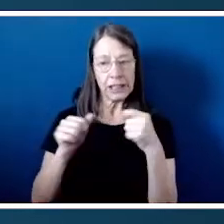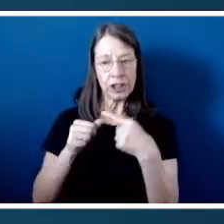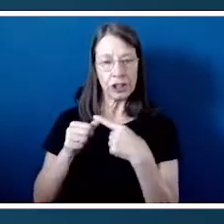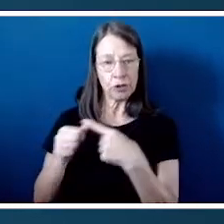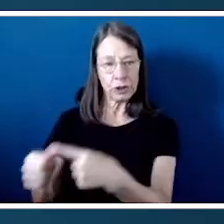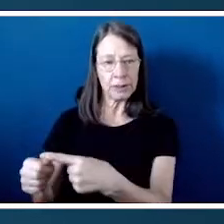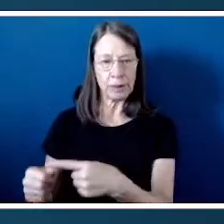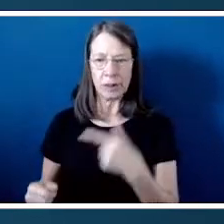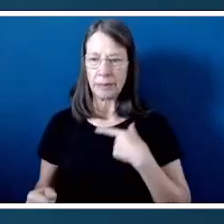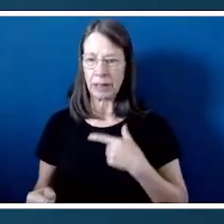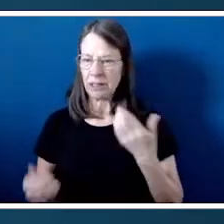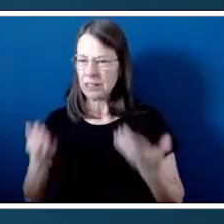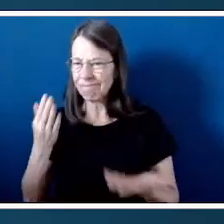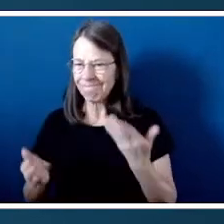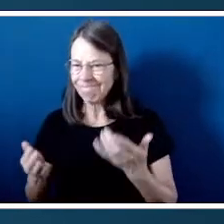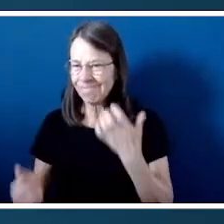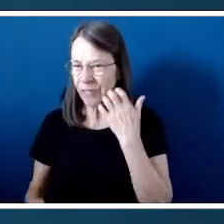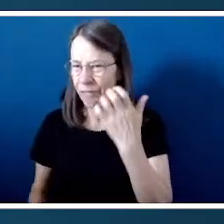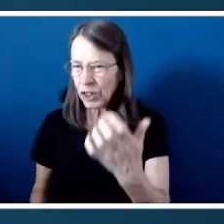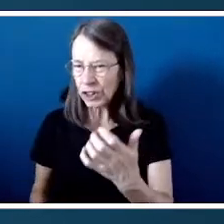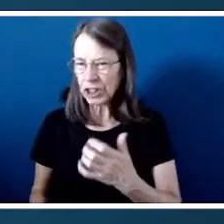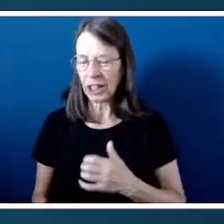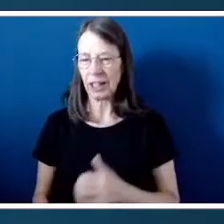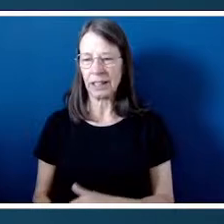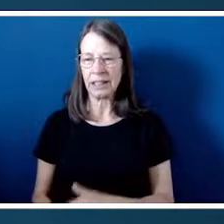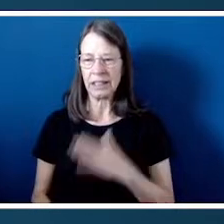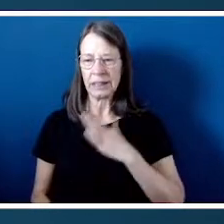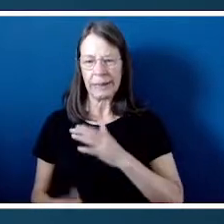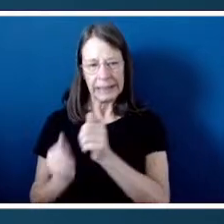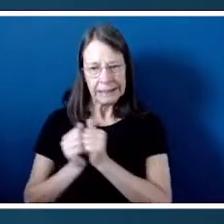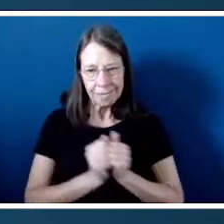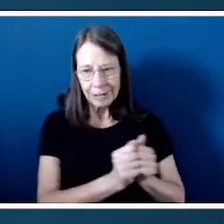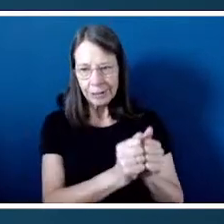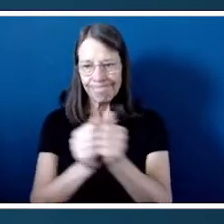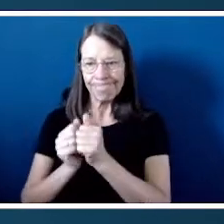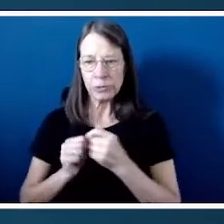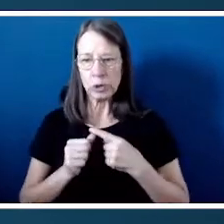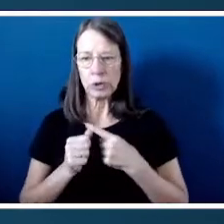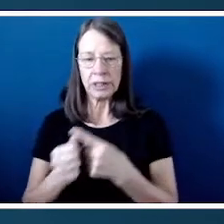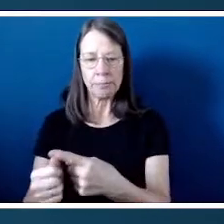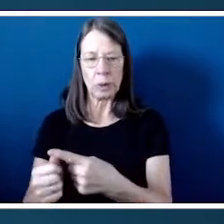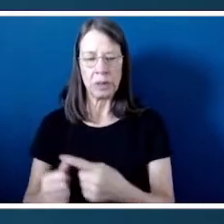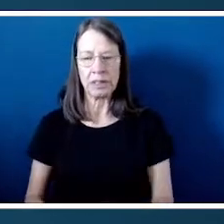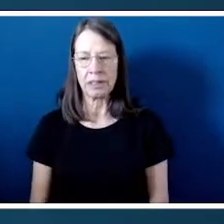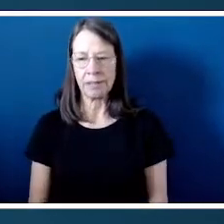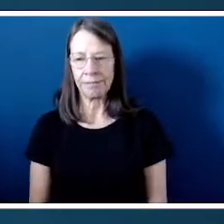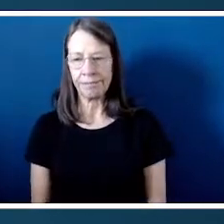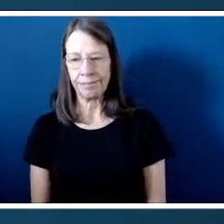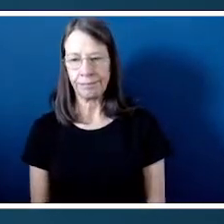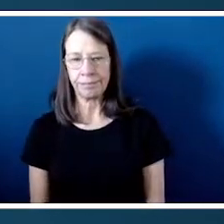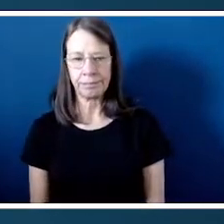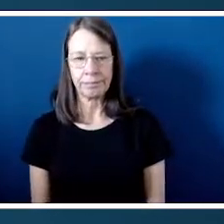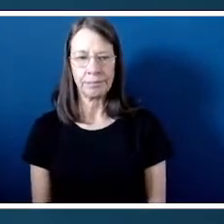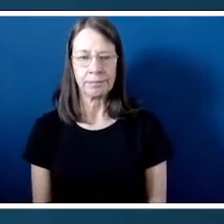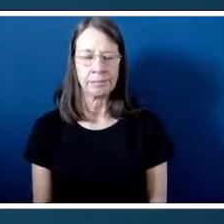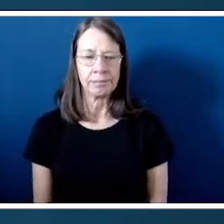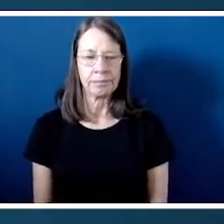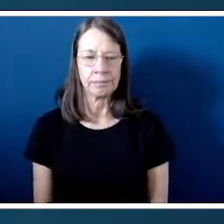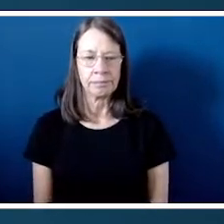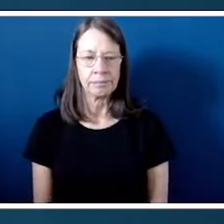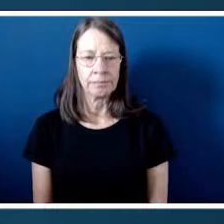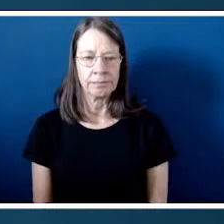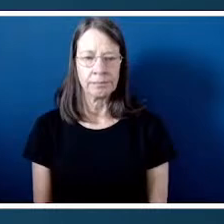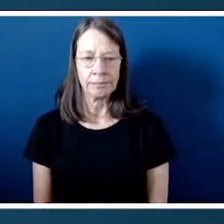uncertainties and geopolitical contestation of our time here in the Pacific. And I must say